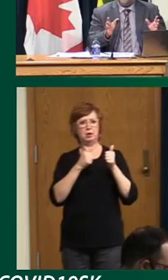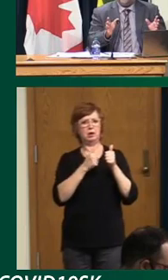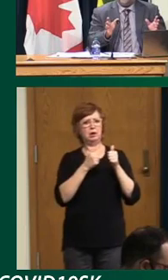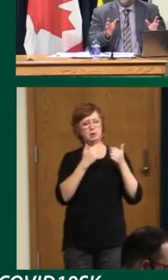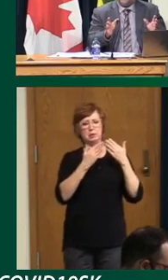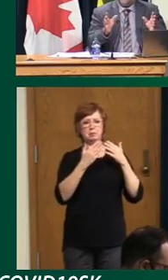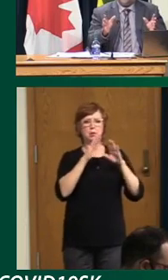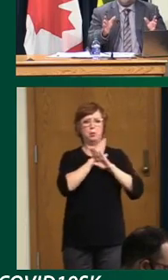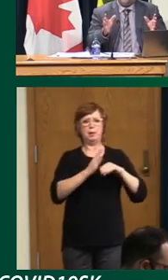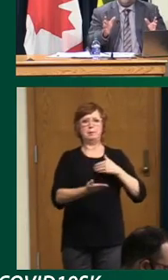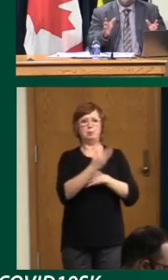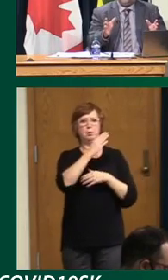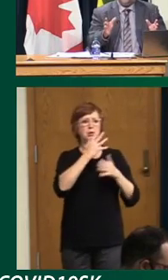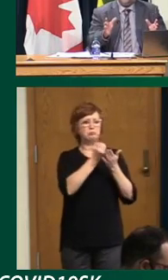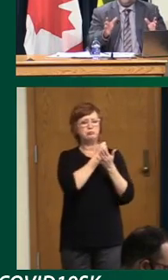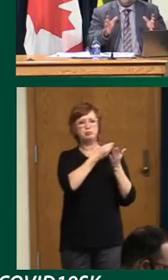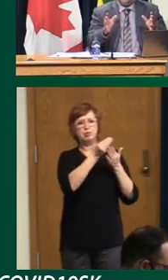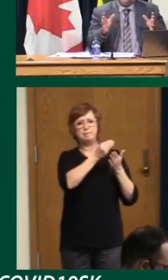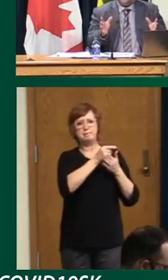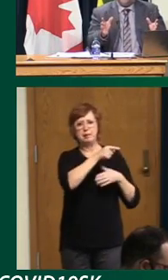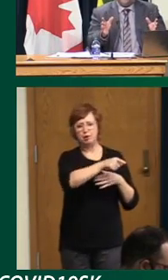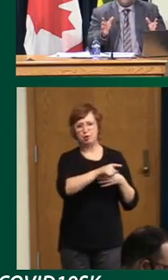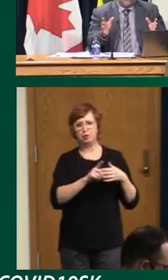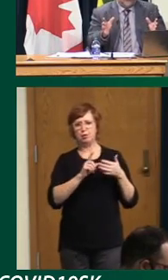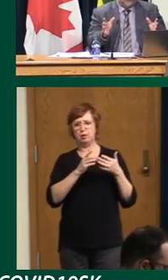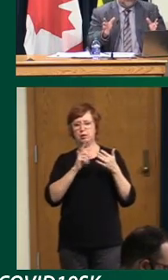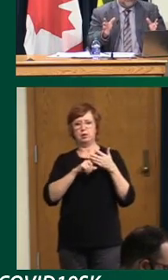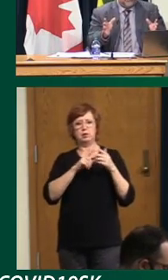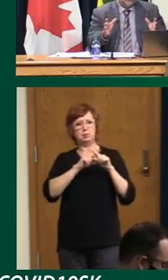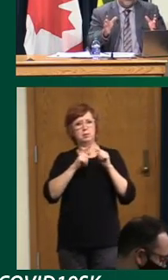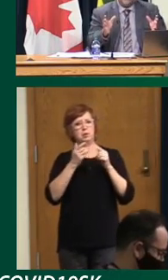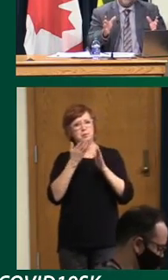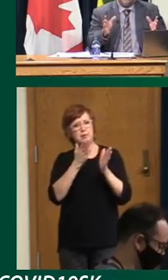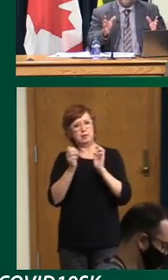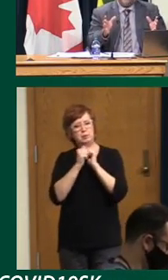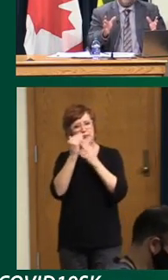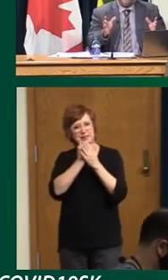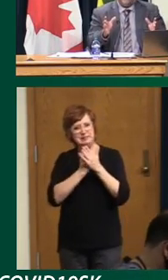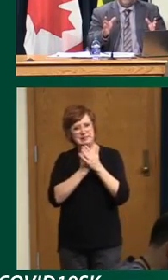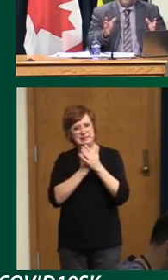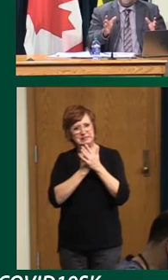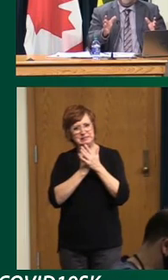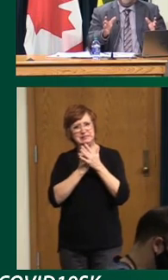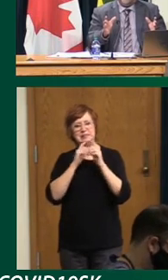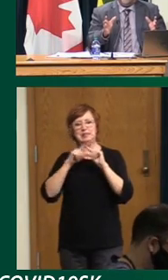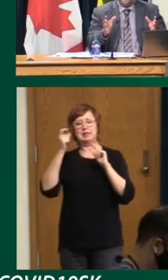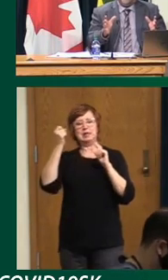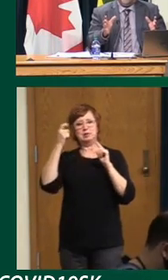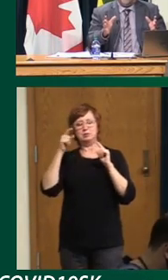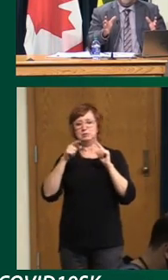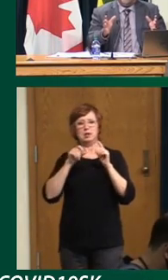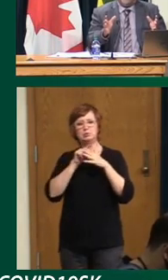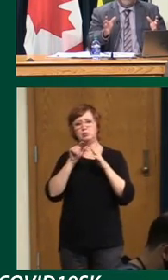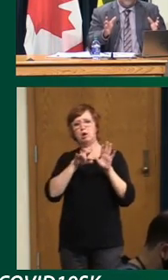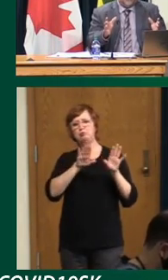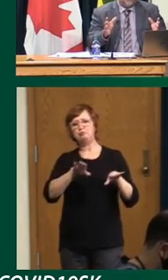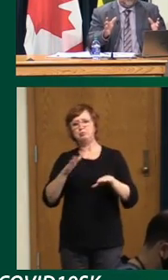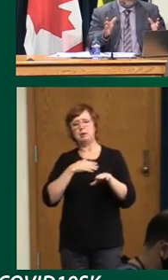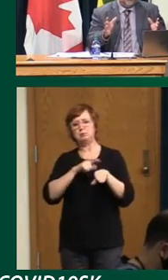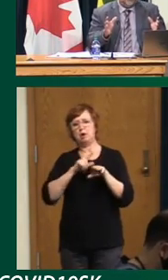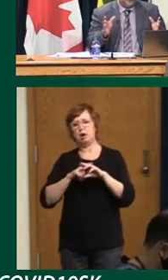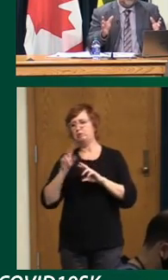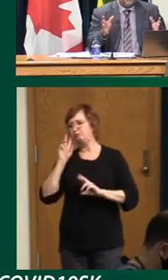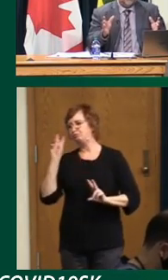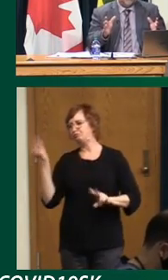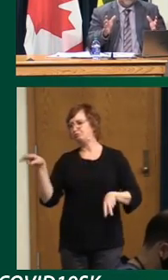Plan ahead what you want to get, go and get what you need. Don't browse for a long period of time. All the behaviors we were exhibiting in March, April,